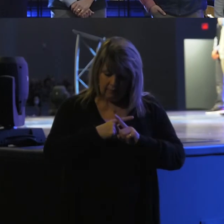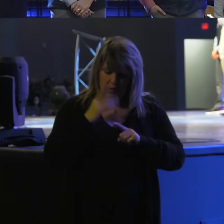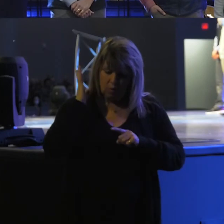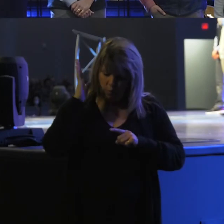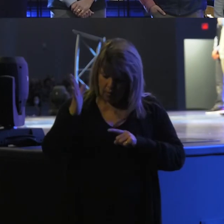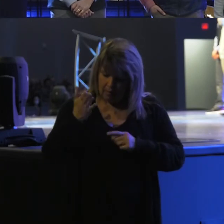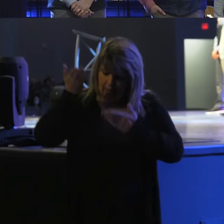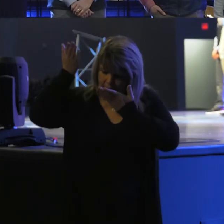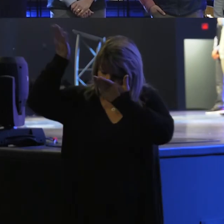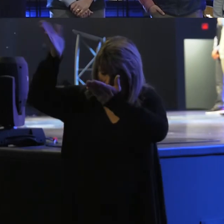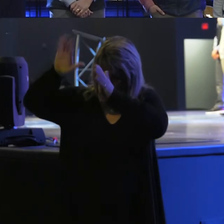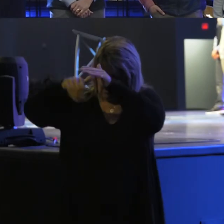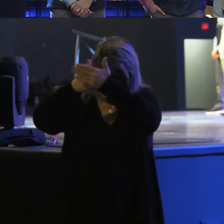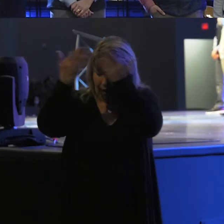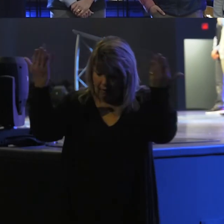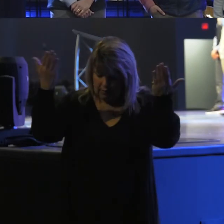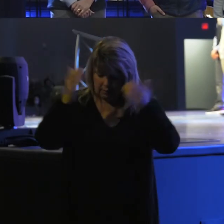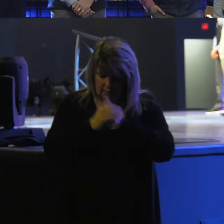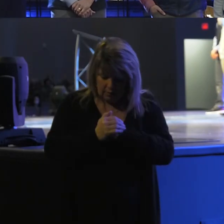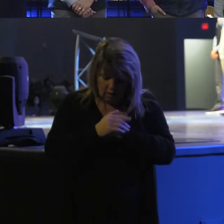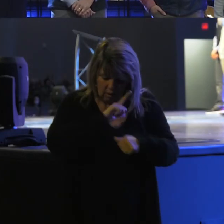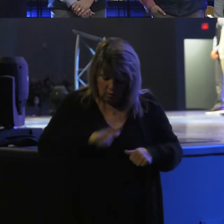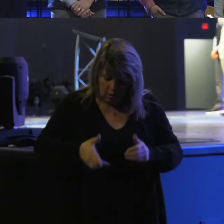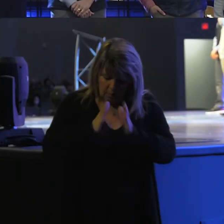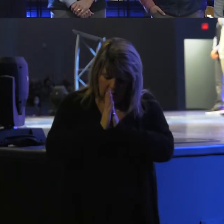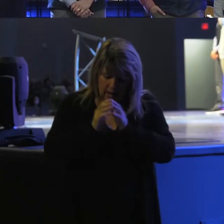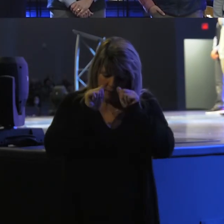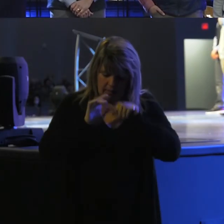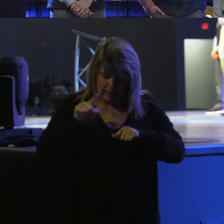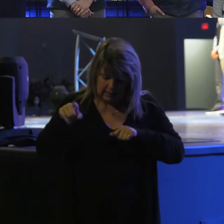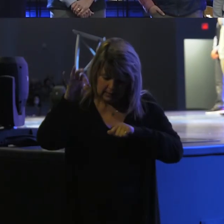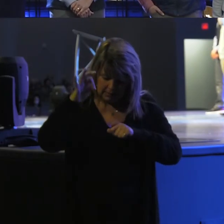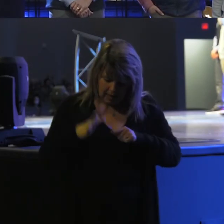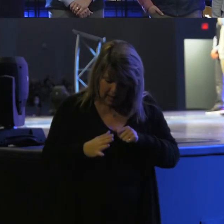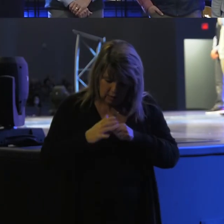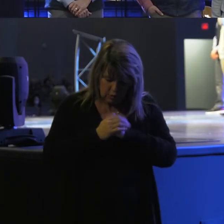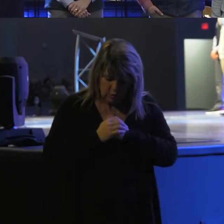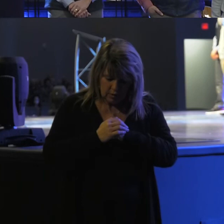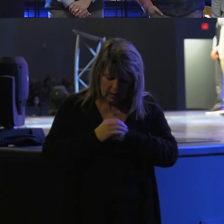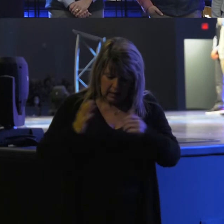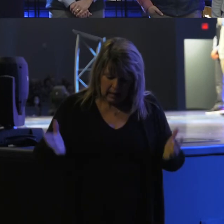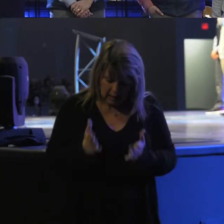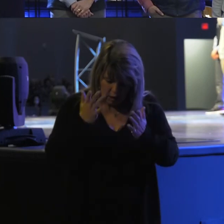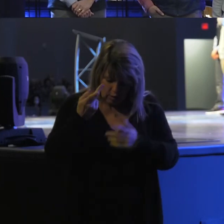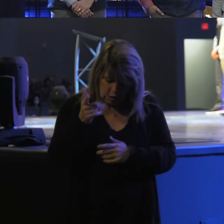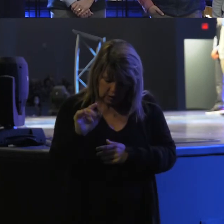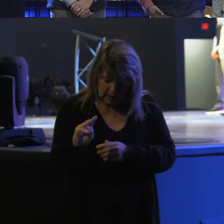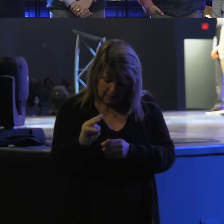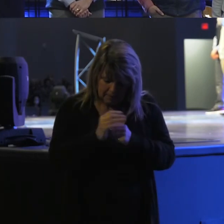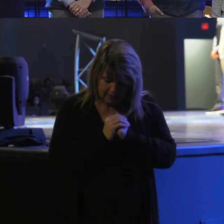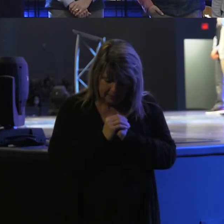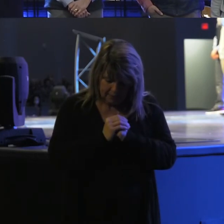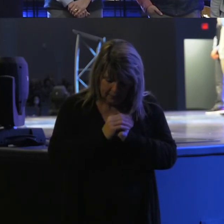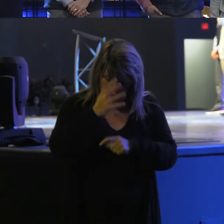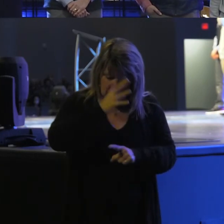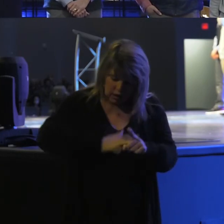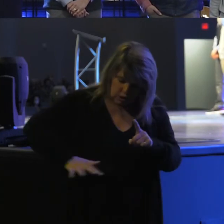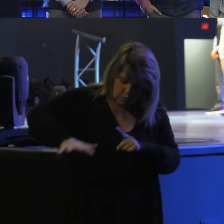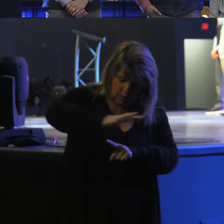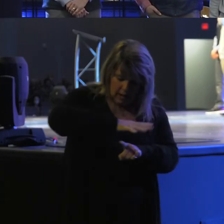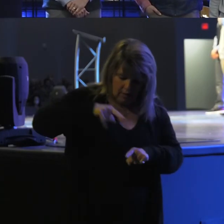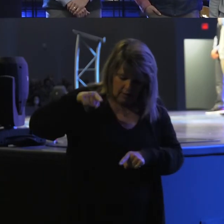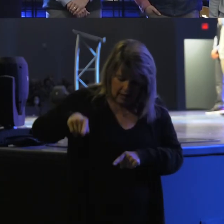your throne. Lord, we pray that you would bless this pastor and encourage him, surround him